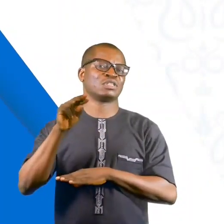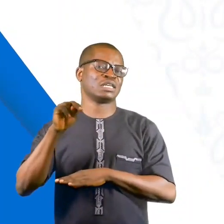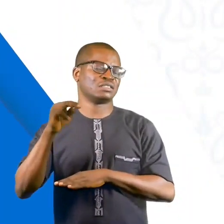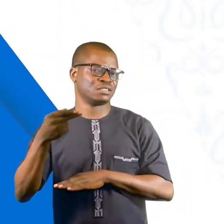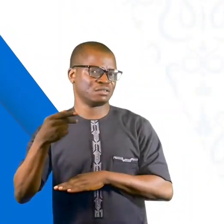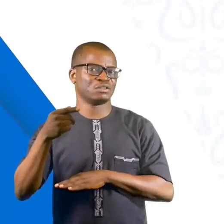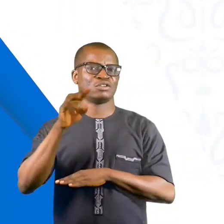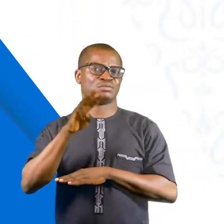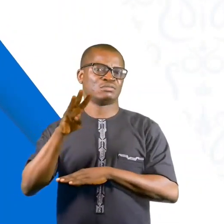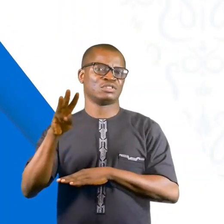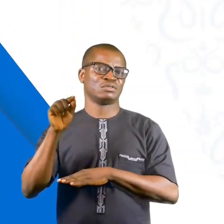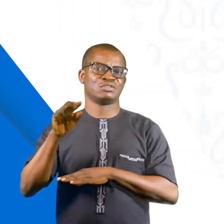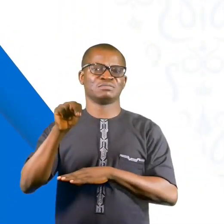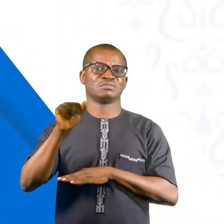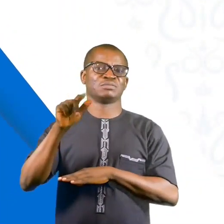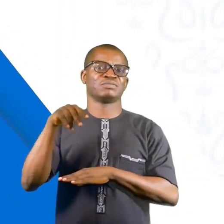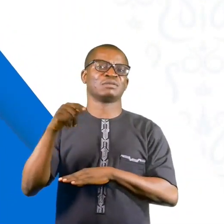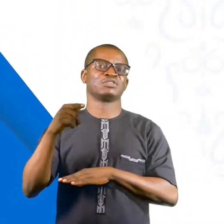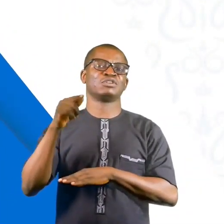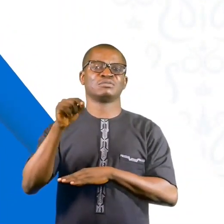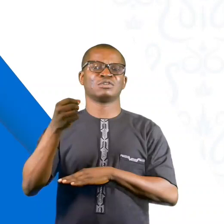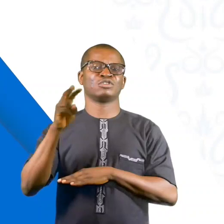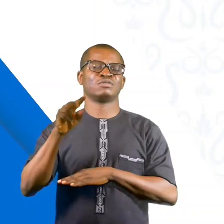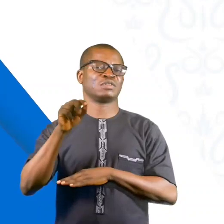info@naptip.gov.ng. Visit our website